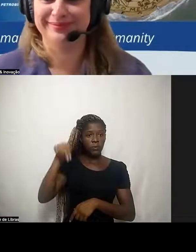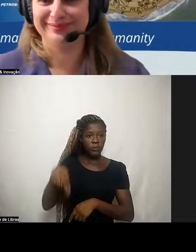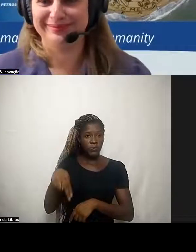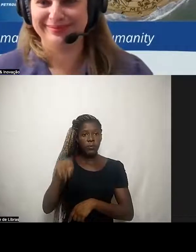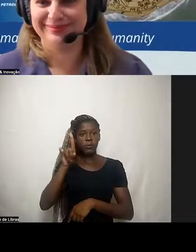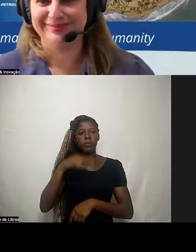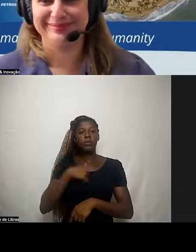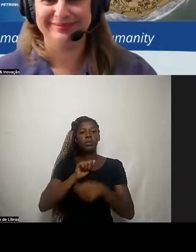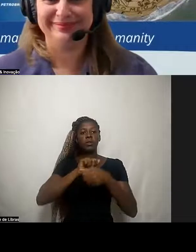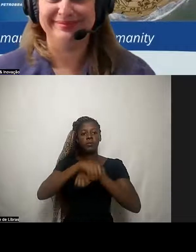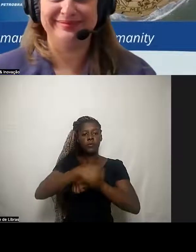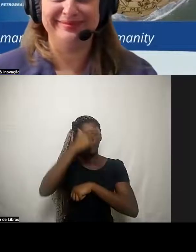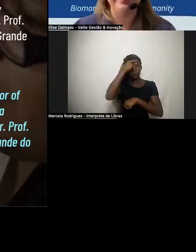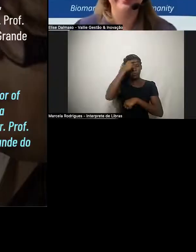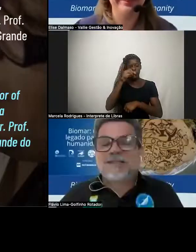Flávio.